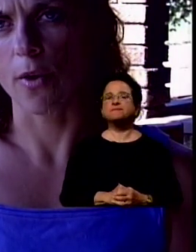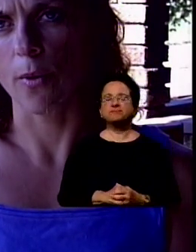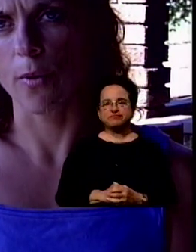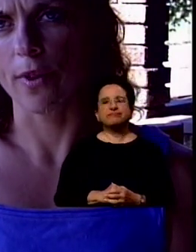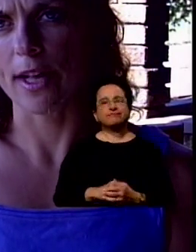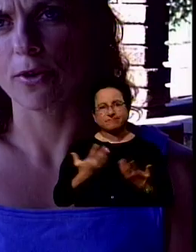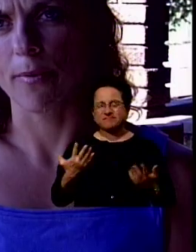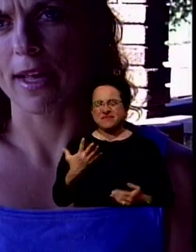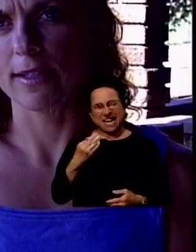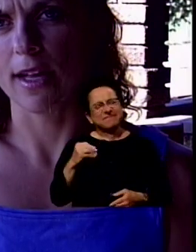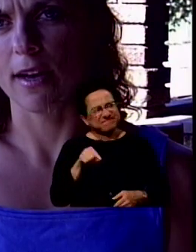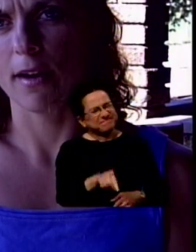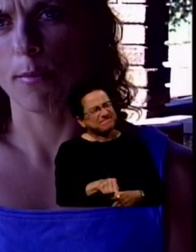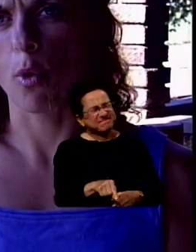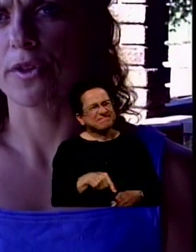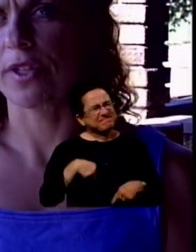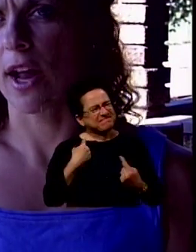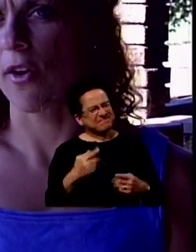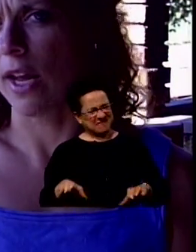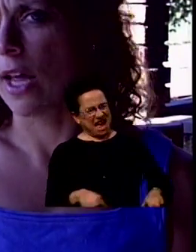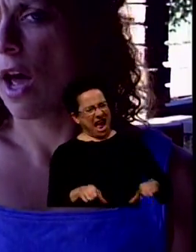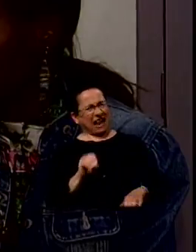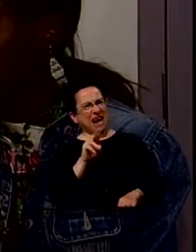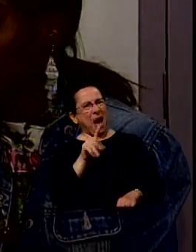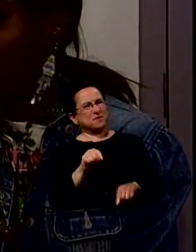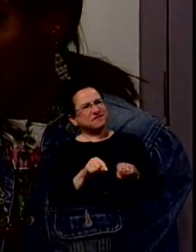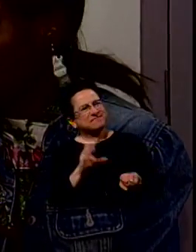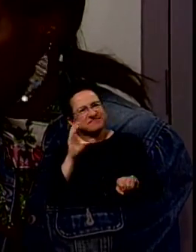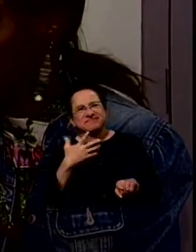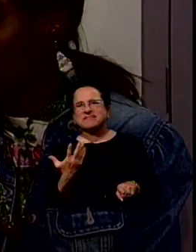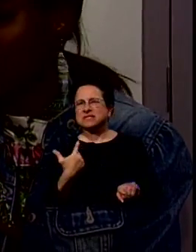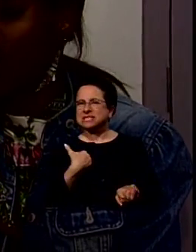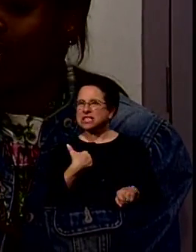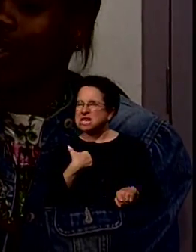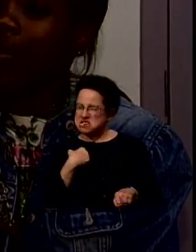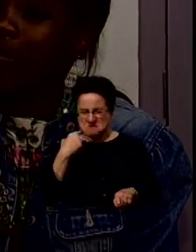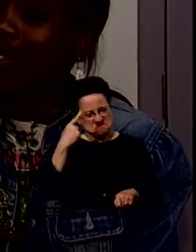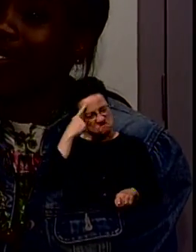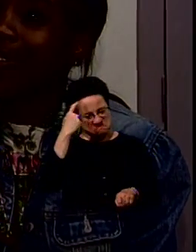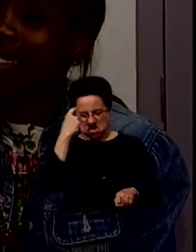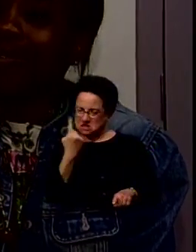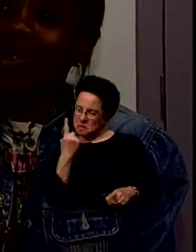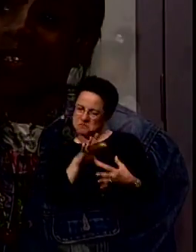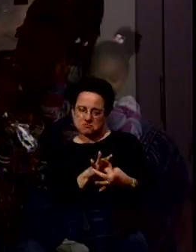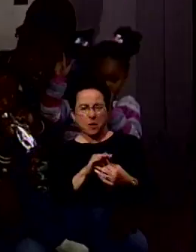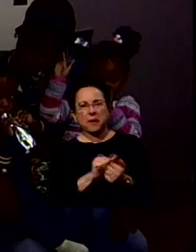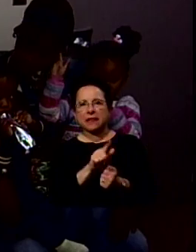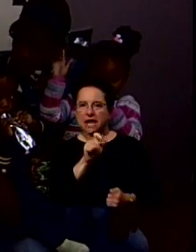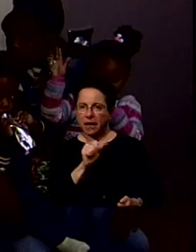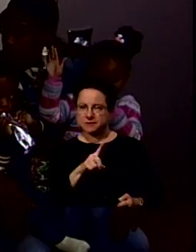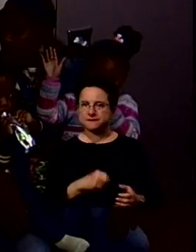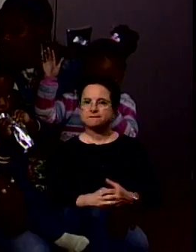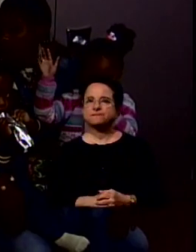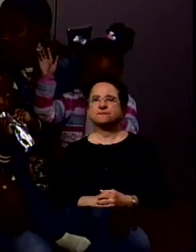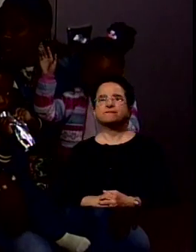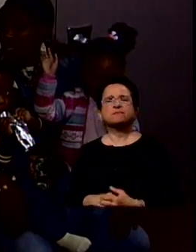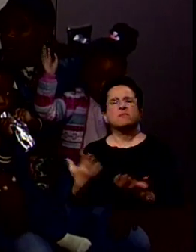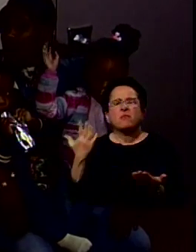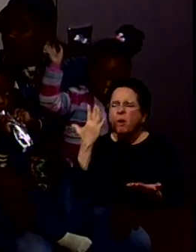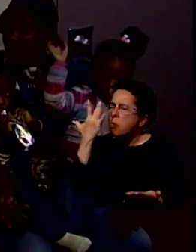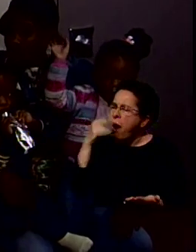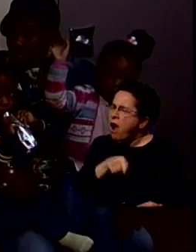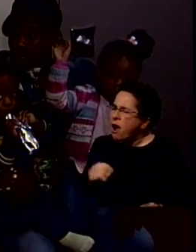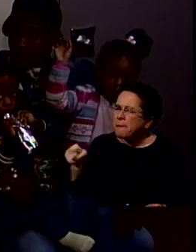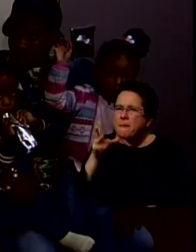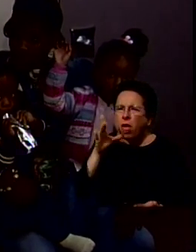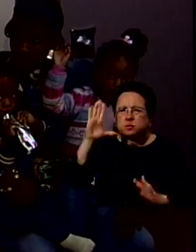and so that's what makes it more scary. And she's been acting out, so I'm looking like maybe, got something to do with lead. Why are these mothers